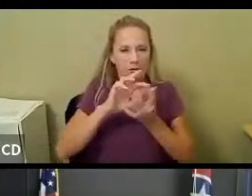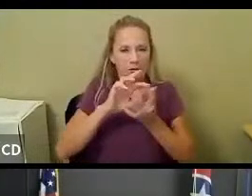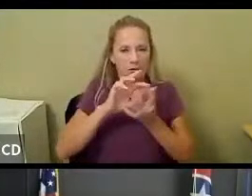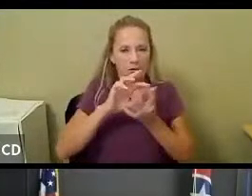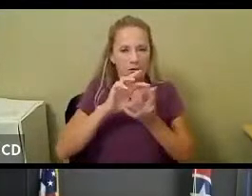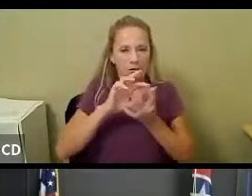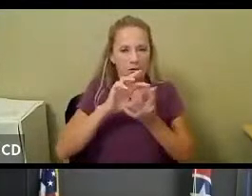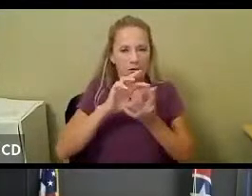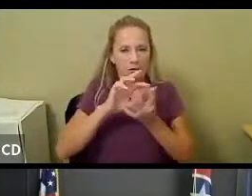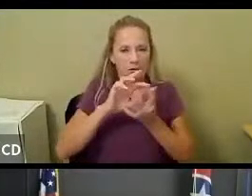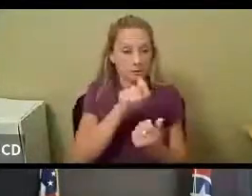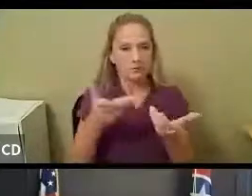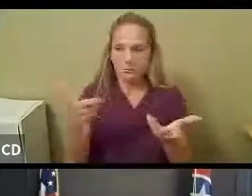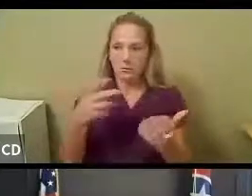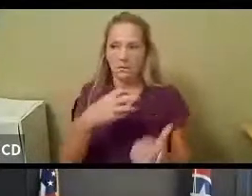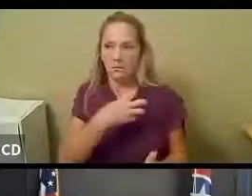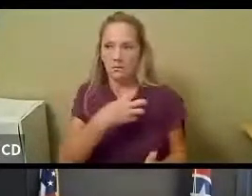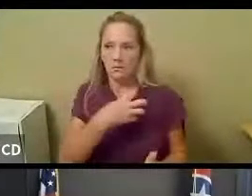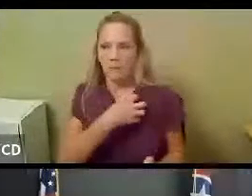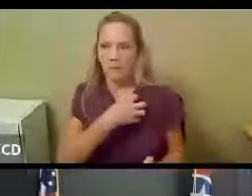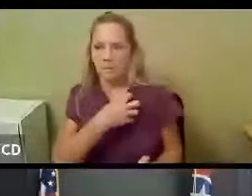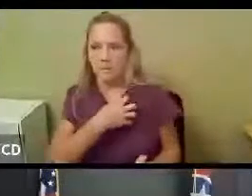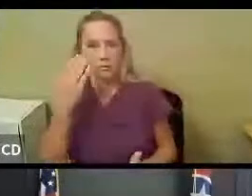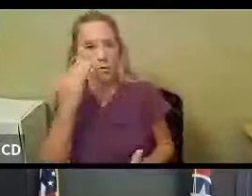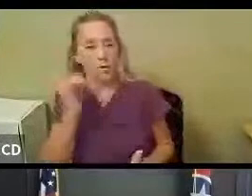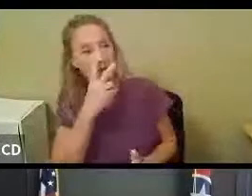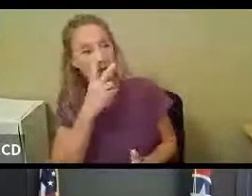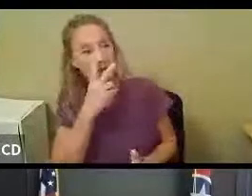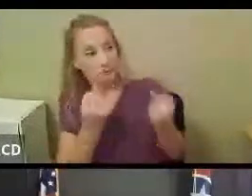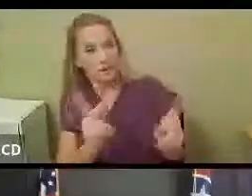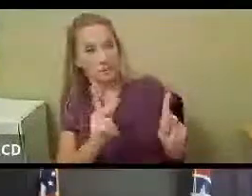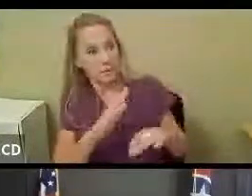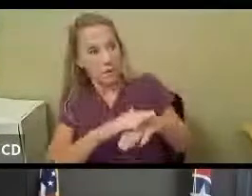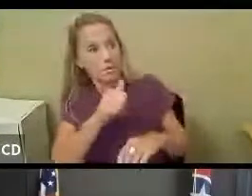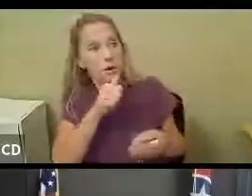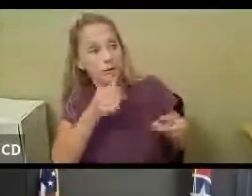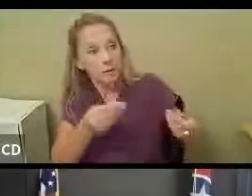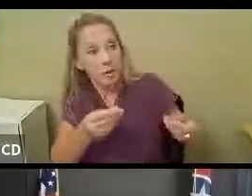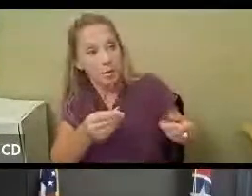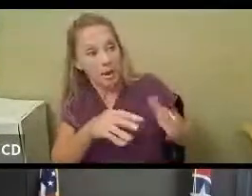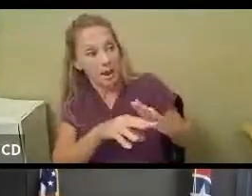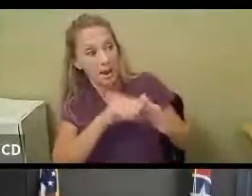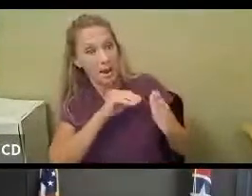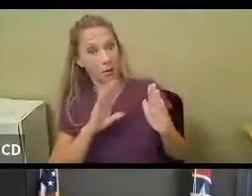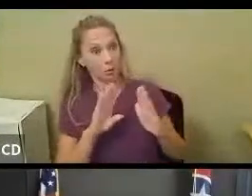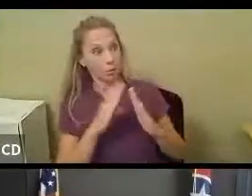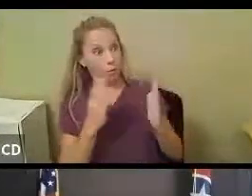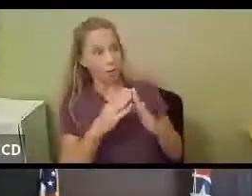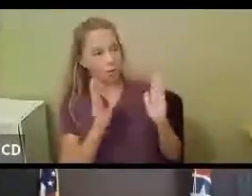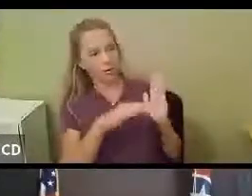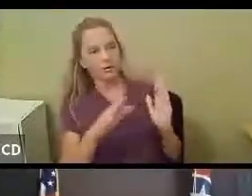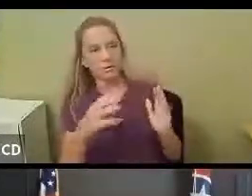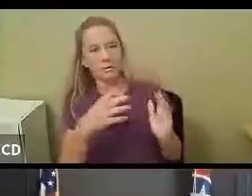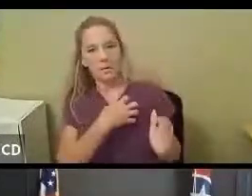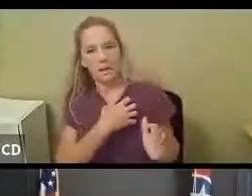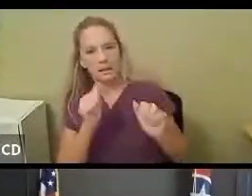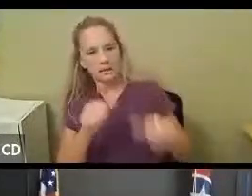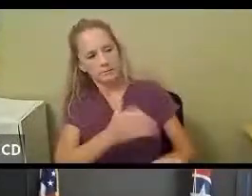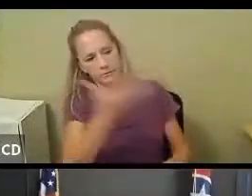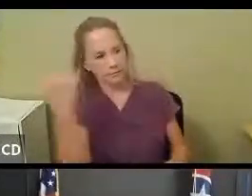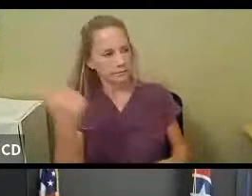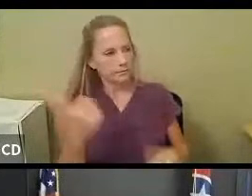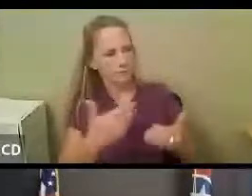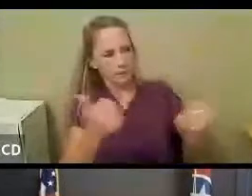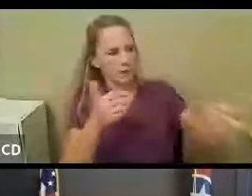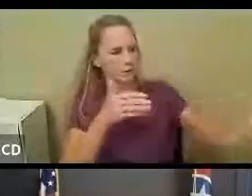down and see a huge number of people on the strip on private property outside a door, that they can tell them to break it up and or